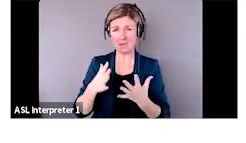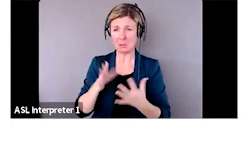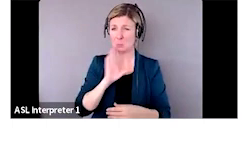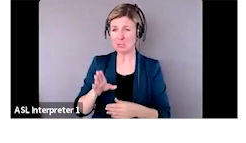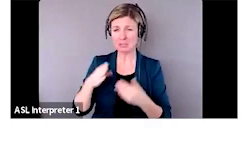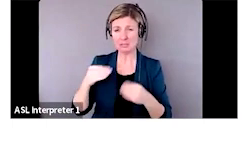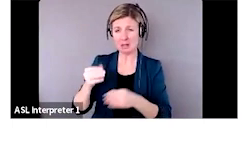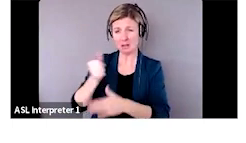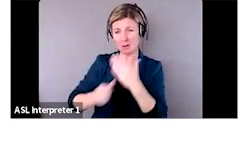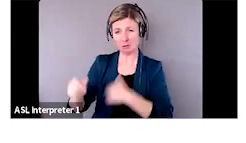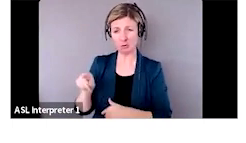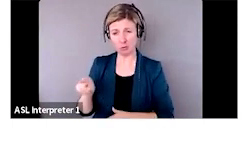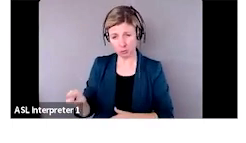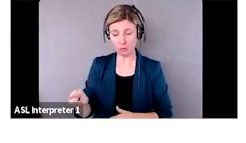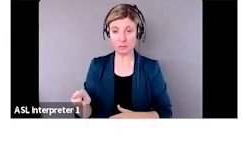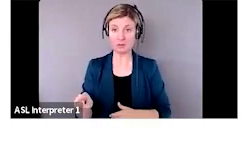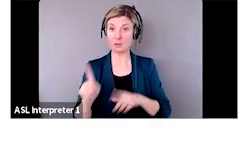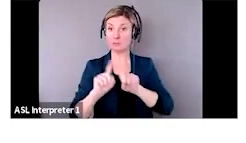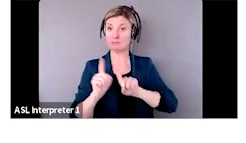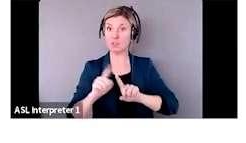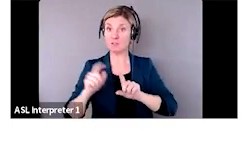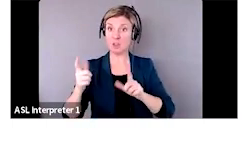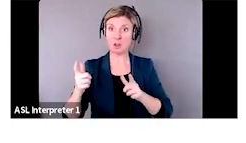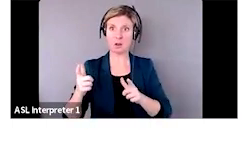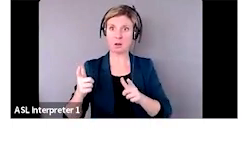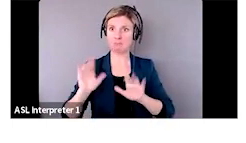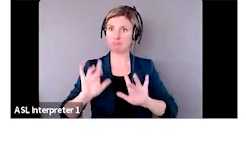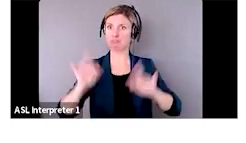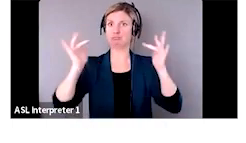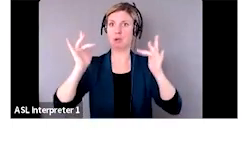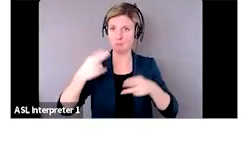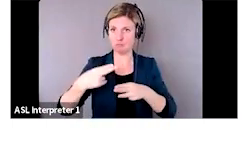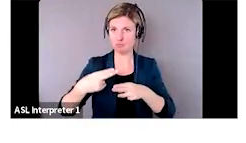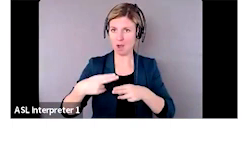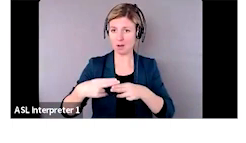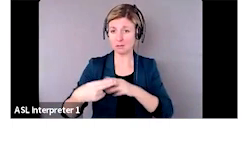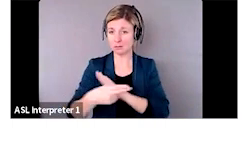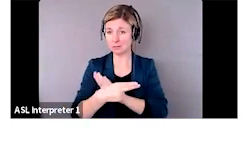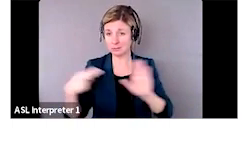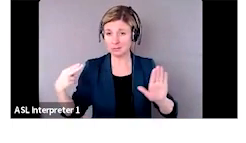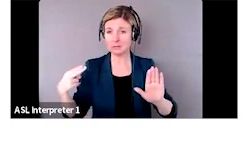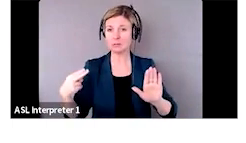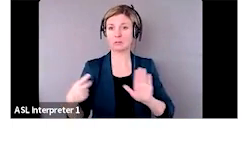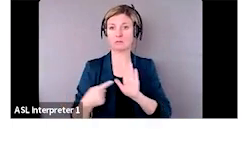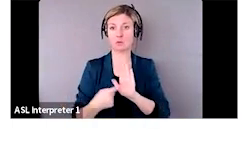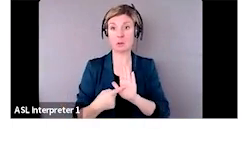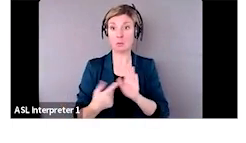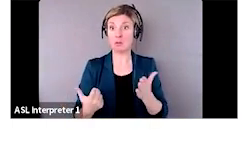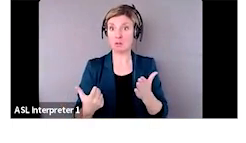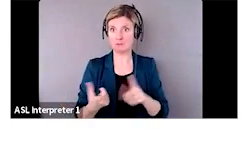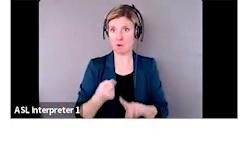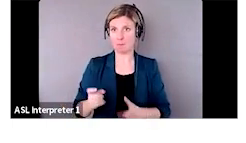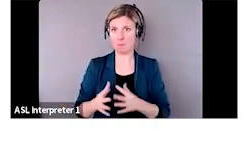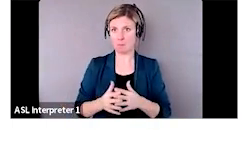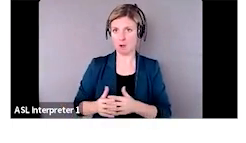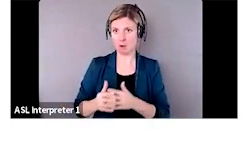into Amazon. And Canada, people are realizing, is just a smaller US in terms of buying behaviors